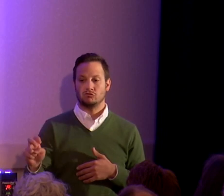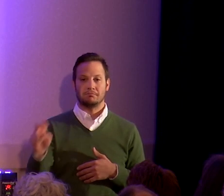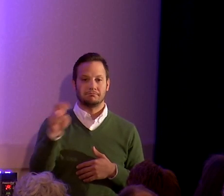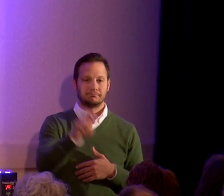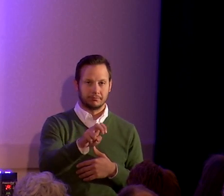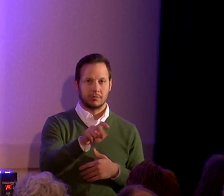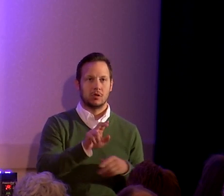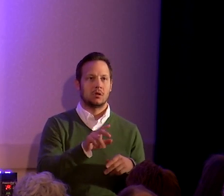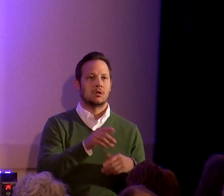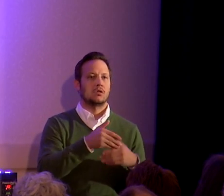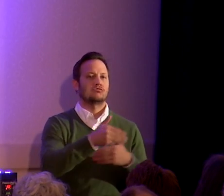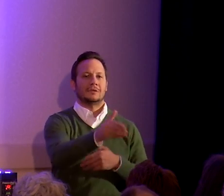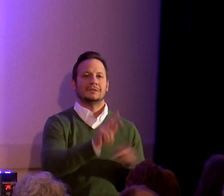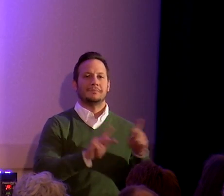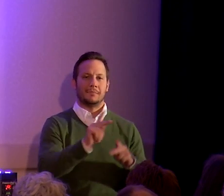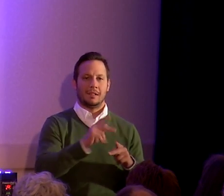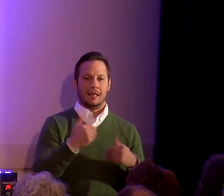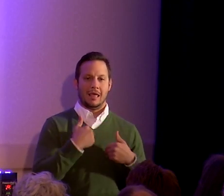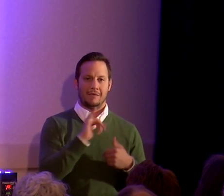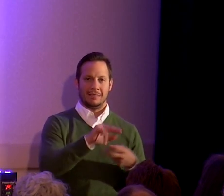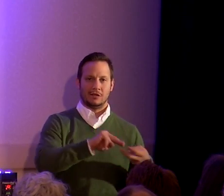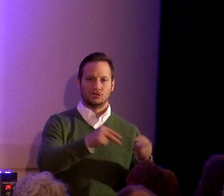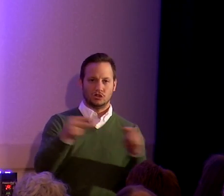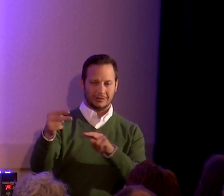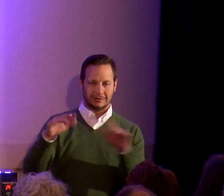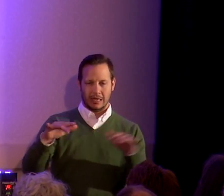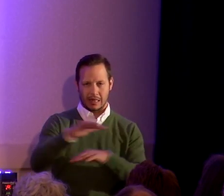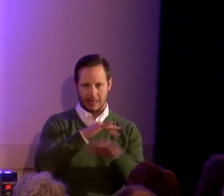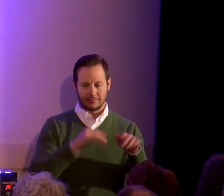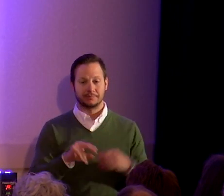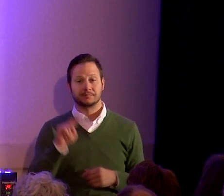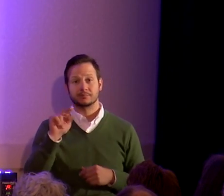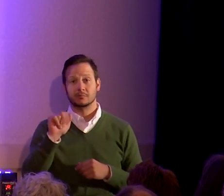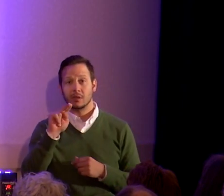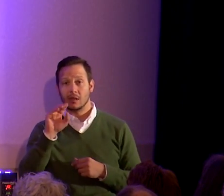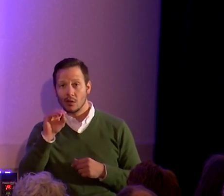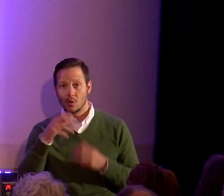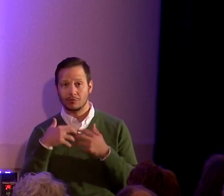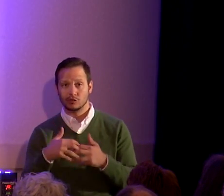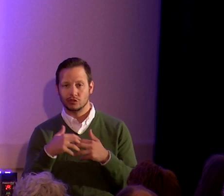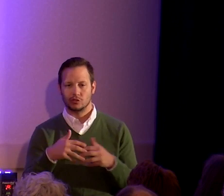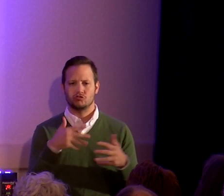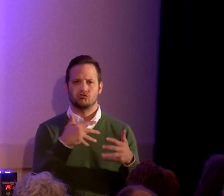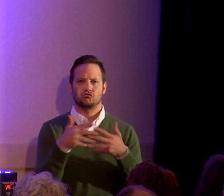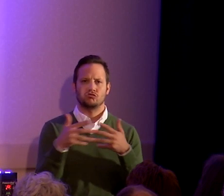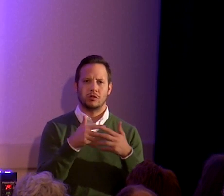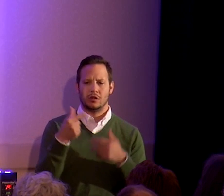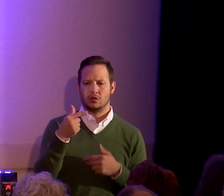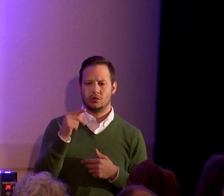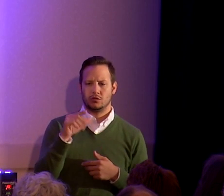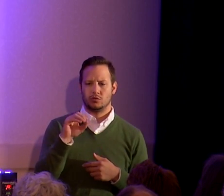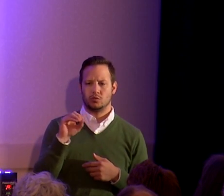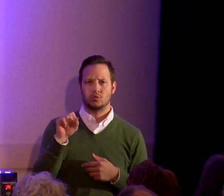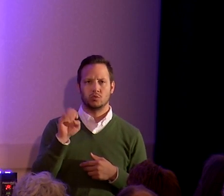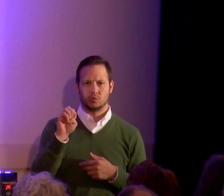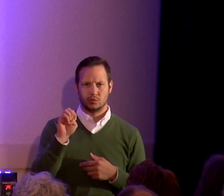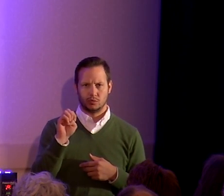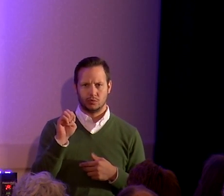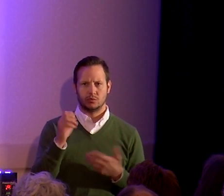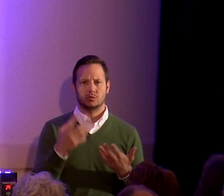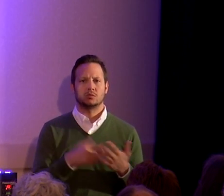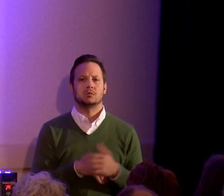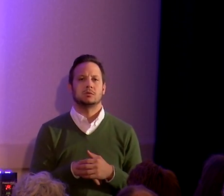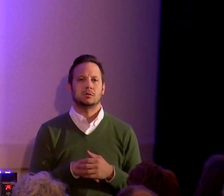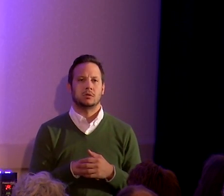screwed. Or we're going into nanomachines. The Grey Goose scenario. Endlessly replicating nanomachines that get out of control and consume